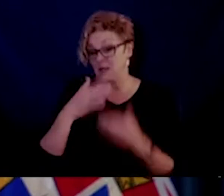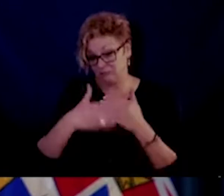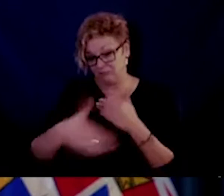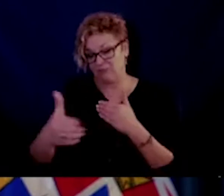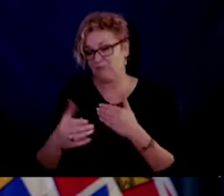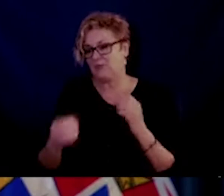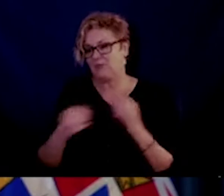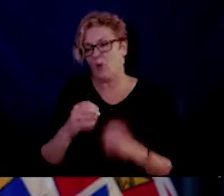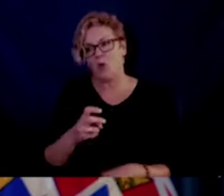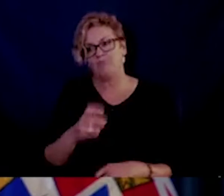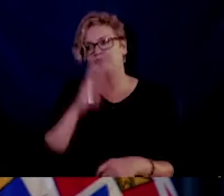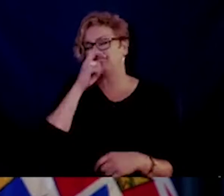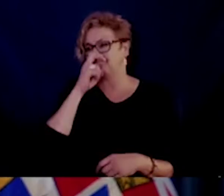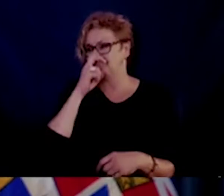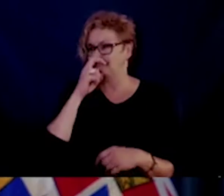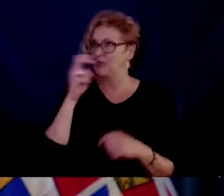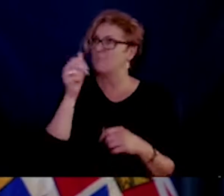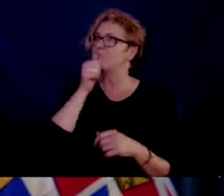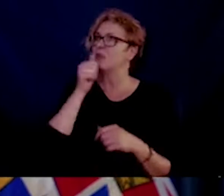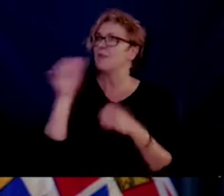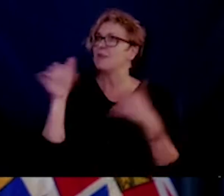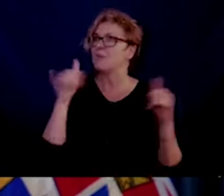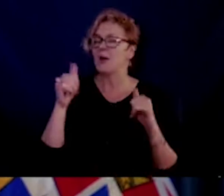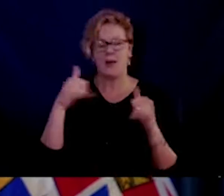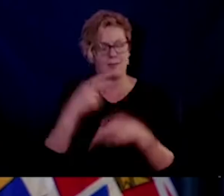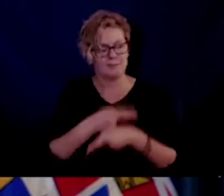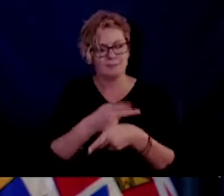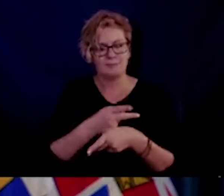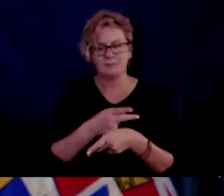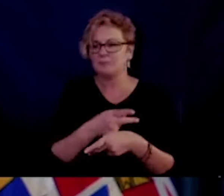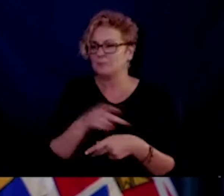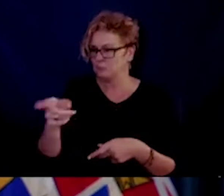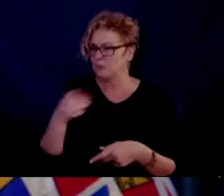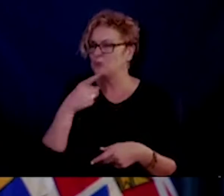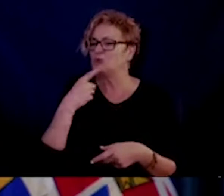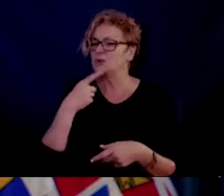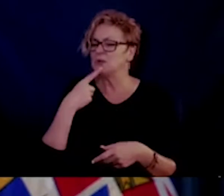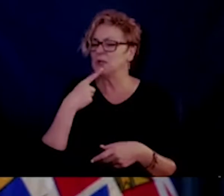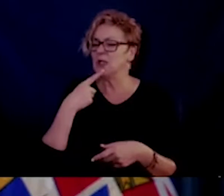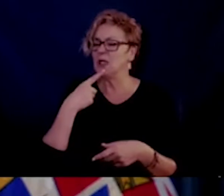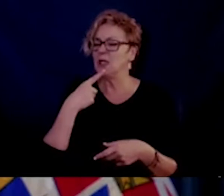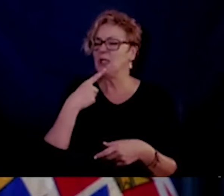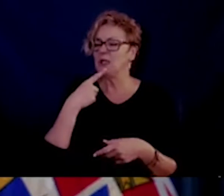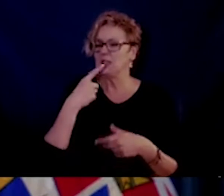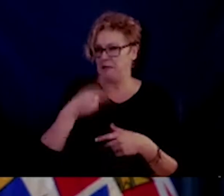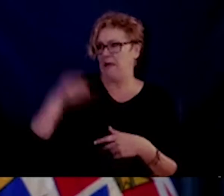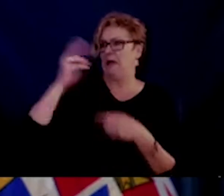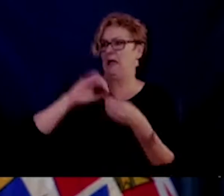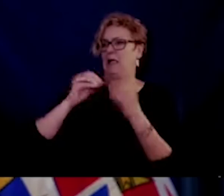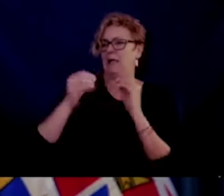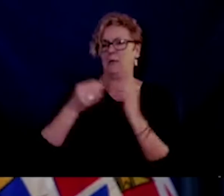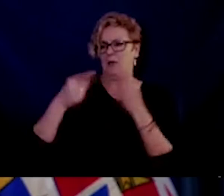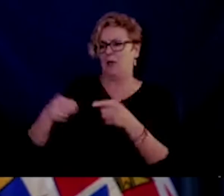of COVID-19 in BC in the Fraser Health region. So I'm wondering, how much consideration did you give to implementing these